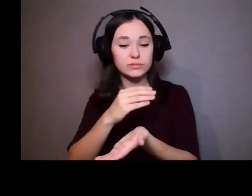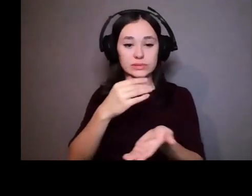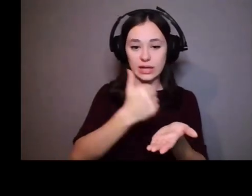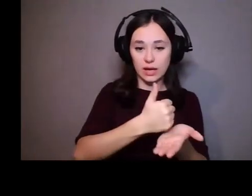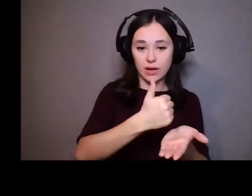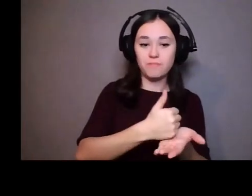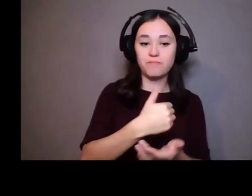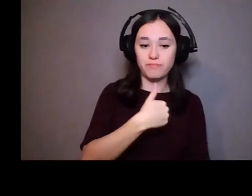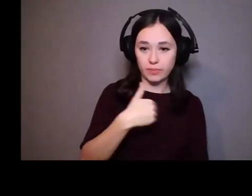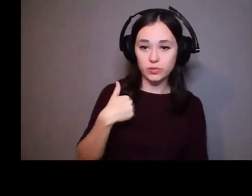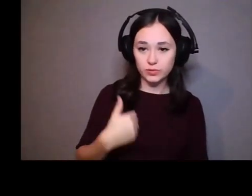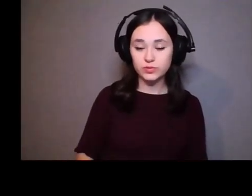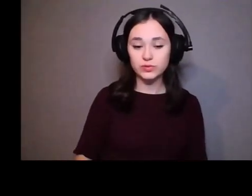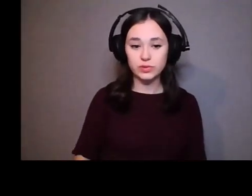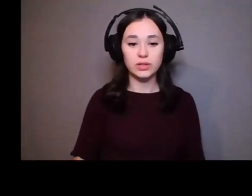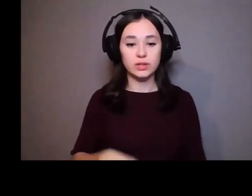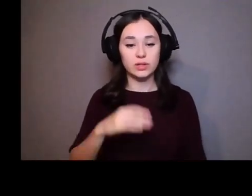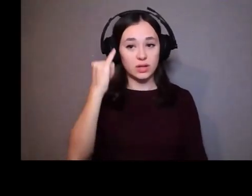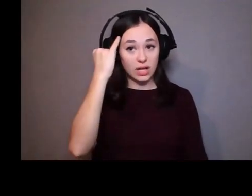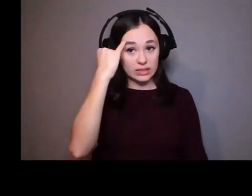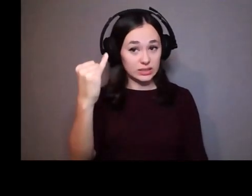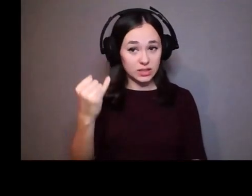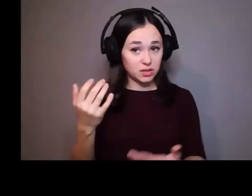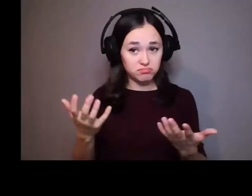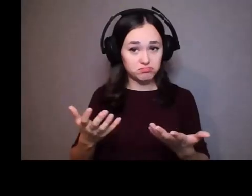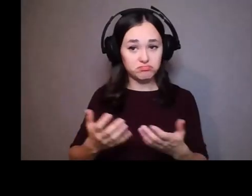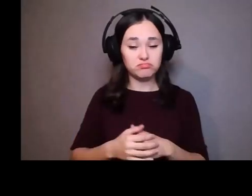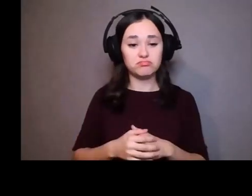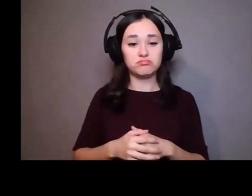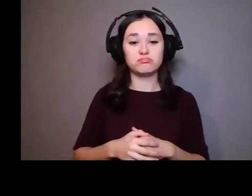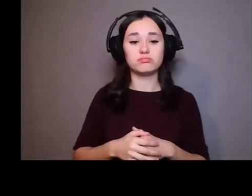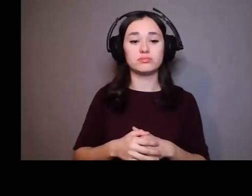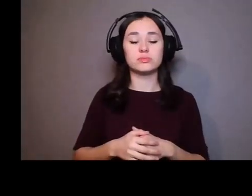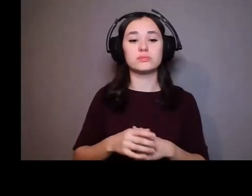here is that you would be strengthening the